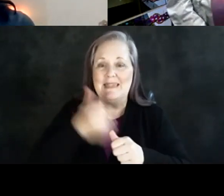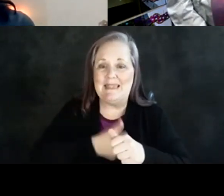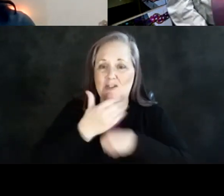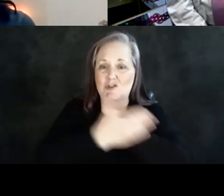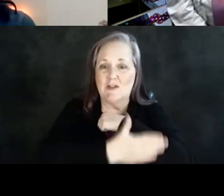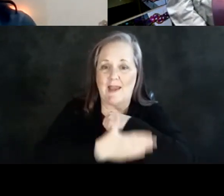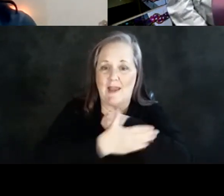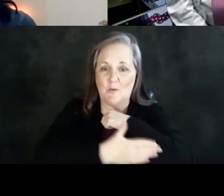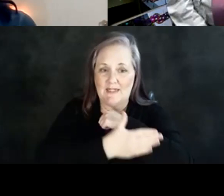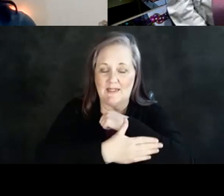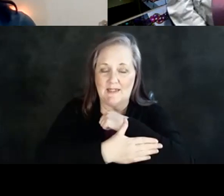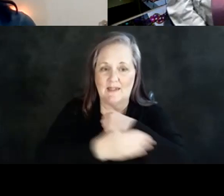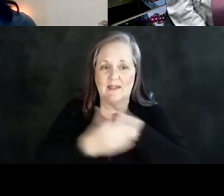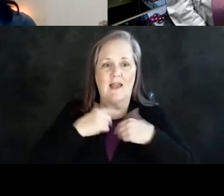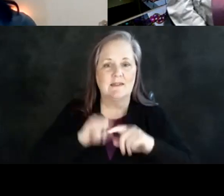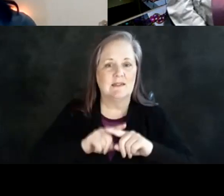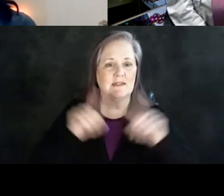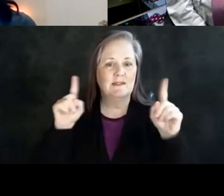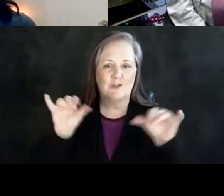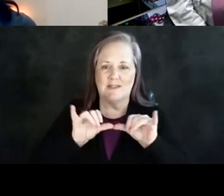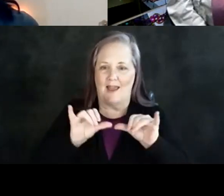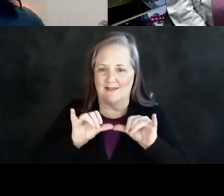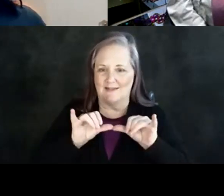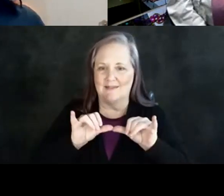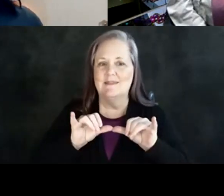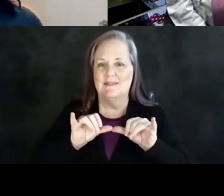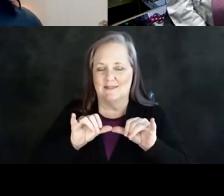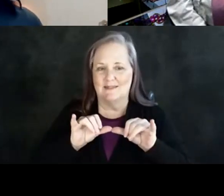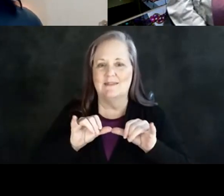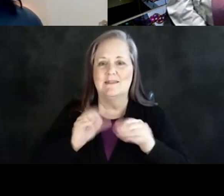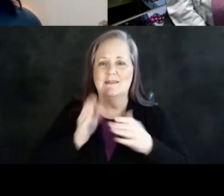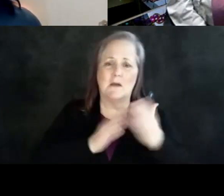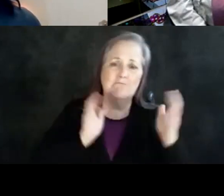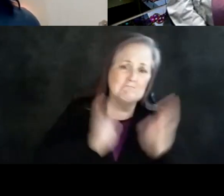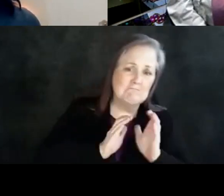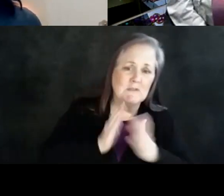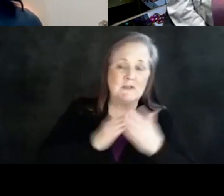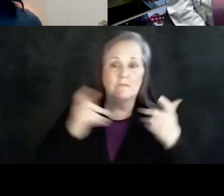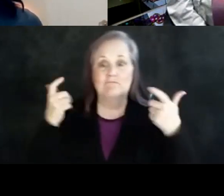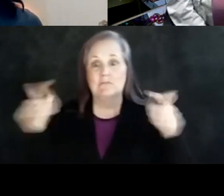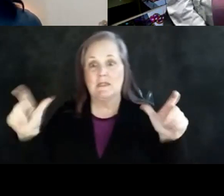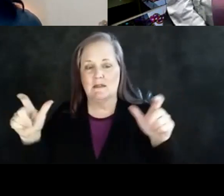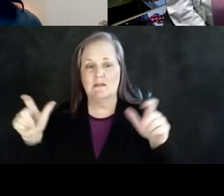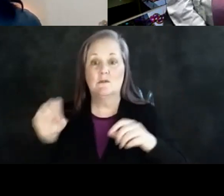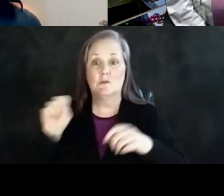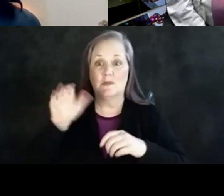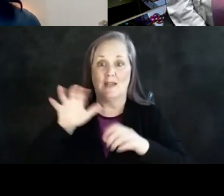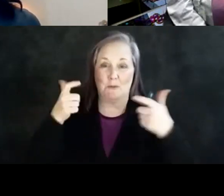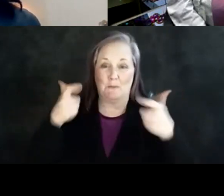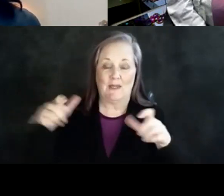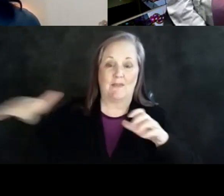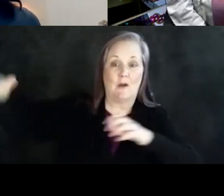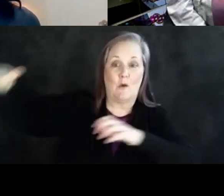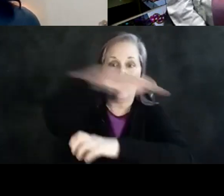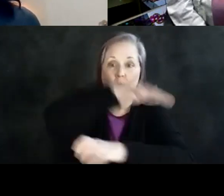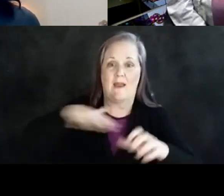county has a different size, and most of the counties that surround Sacramento County are much smaller. So